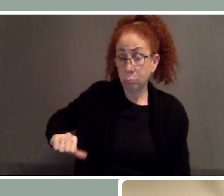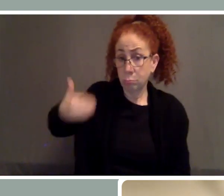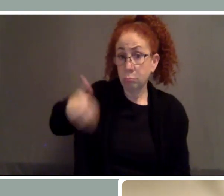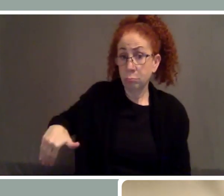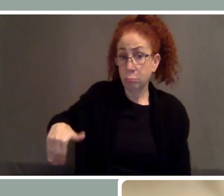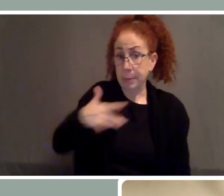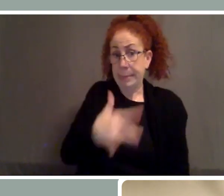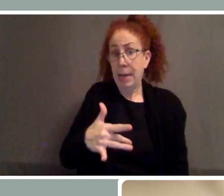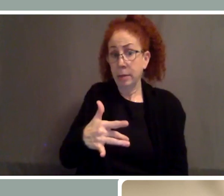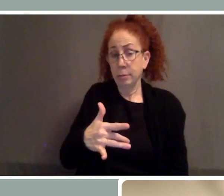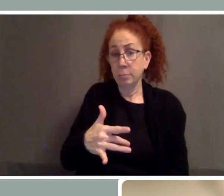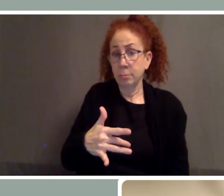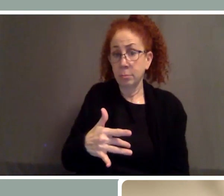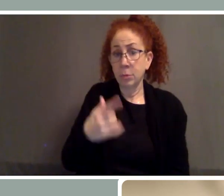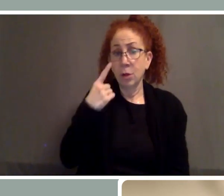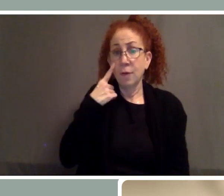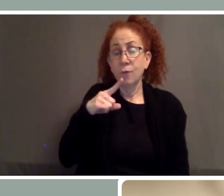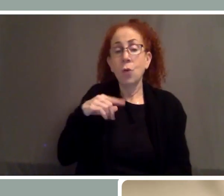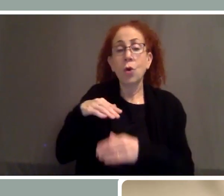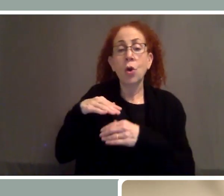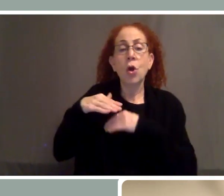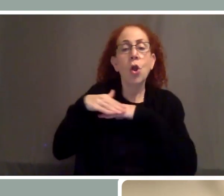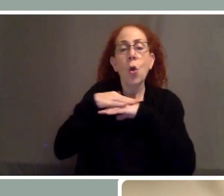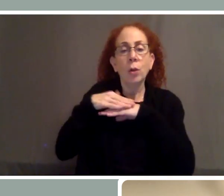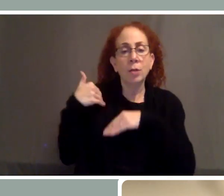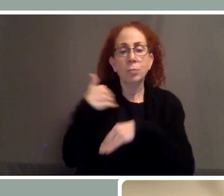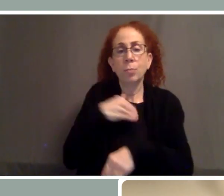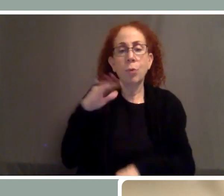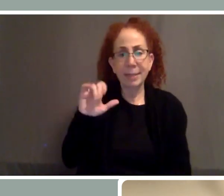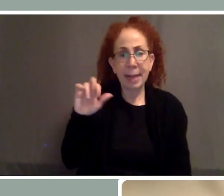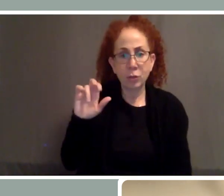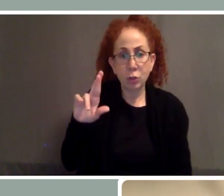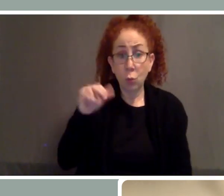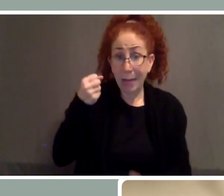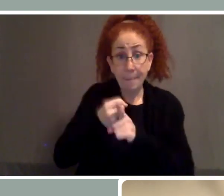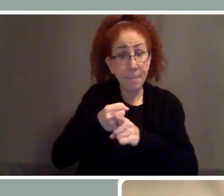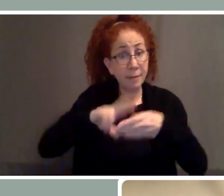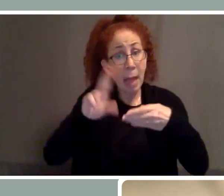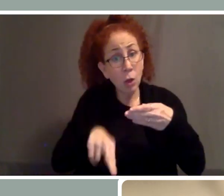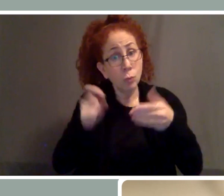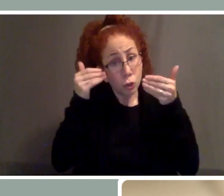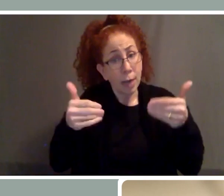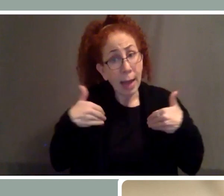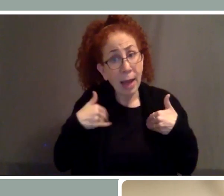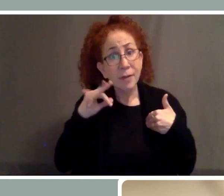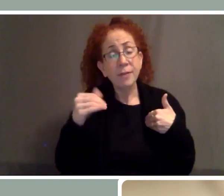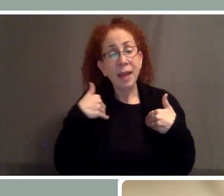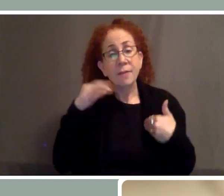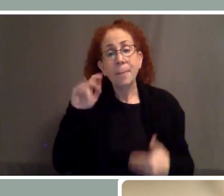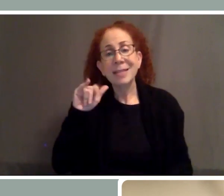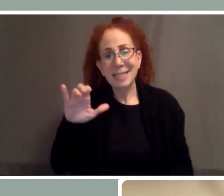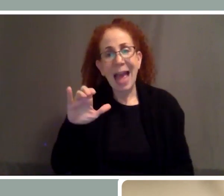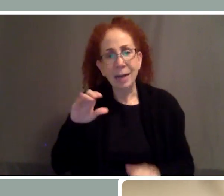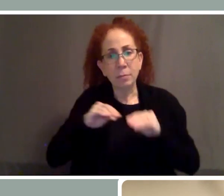typically what we do for localized breast cancer? Does that impact outcome? And should somebody have that if they have metastatic